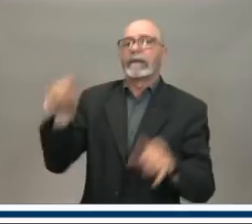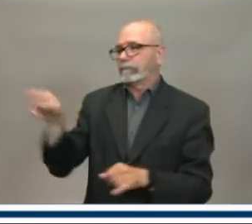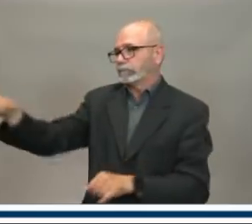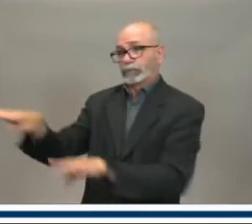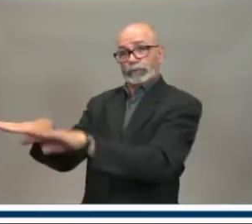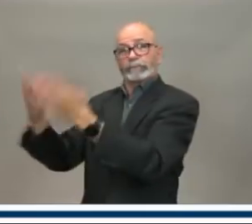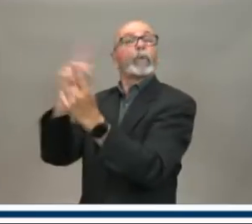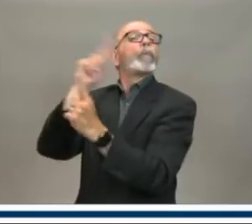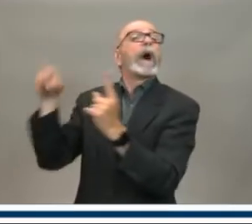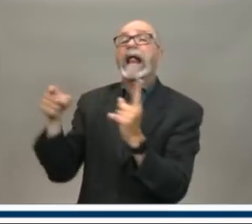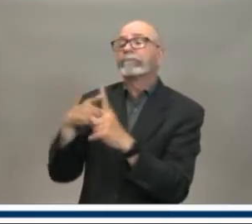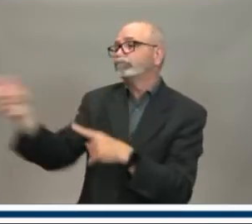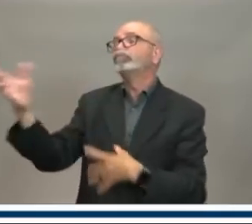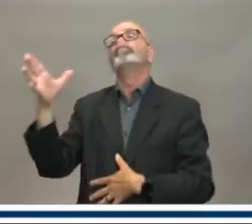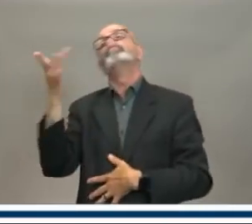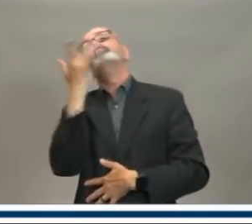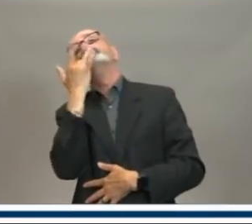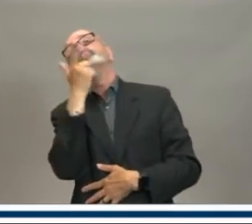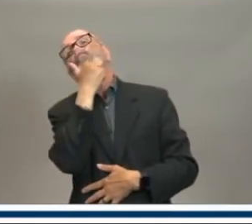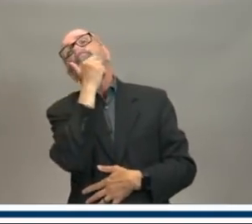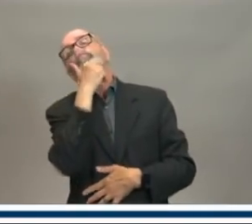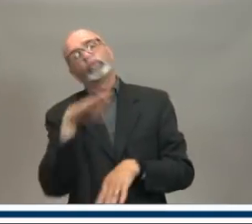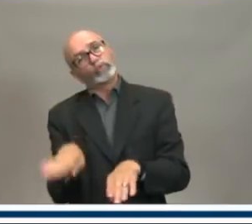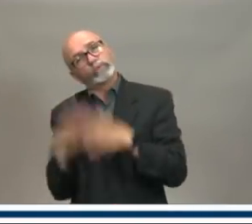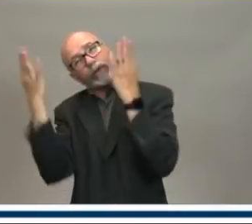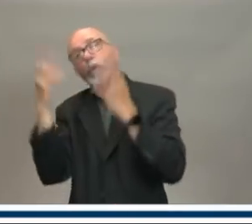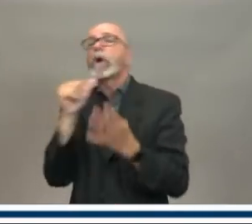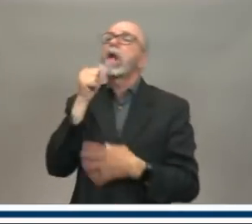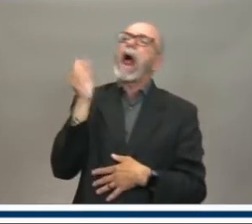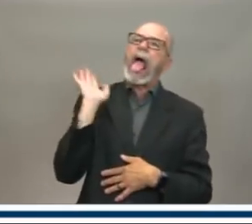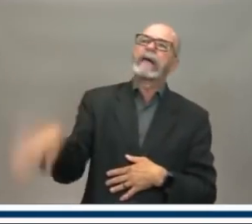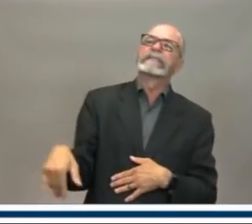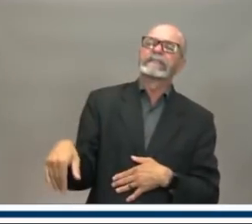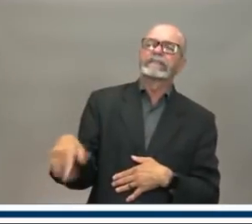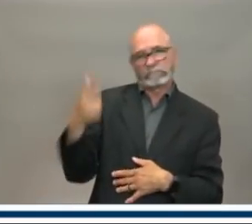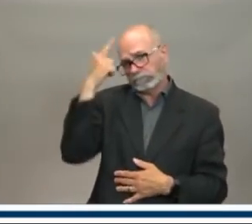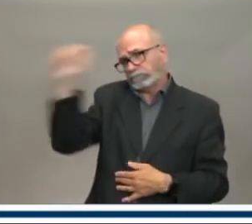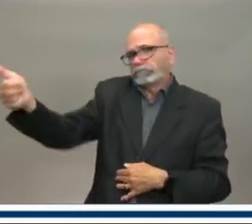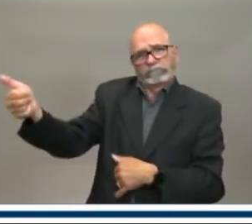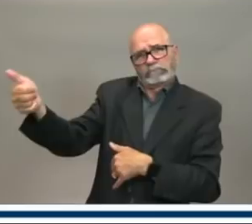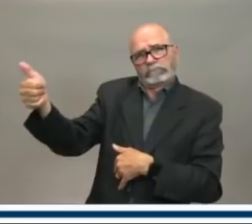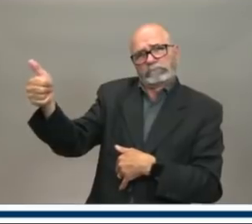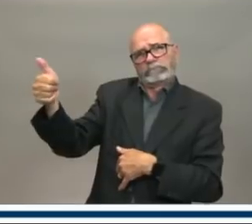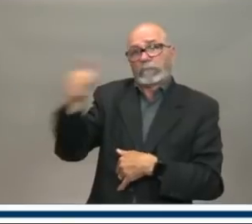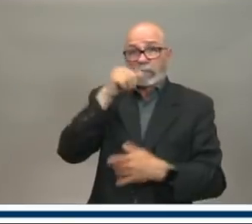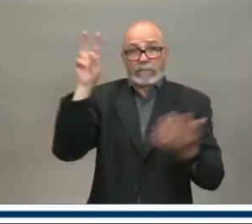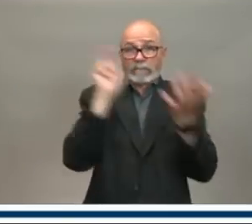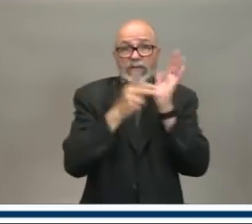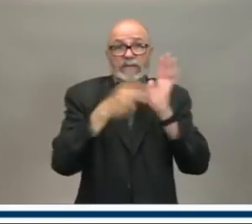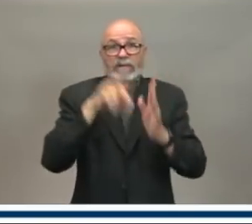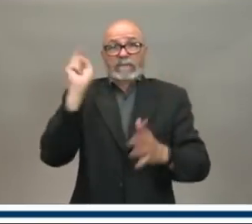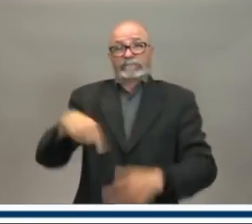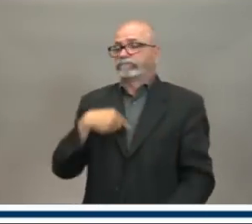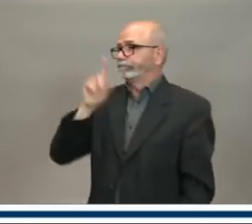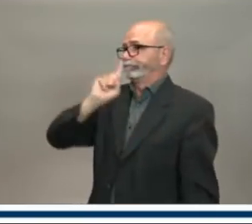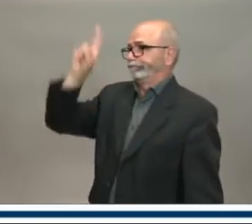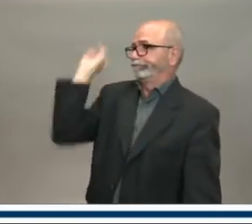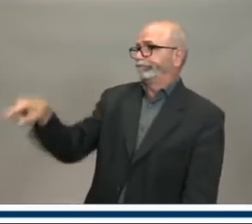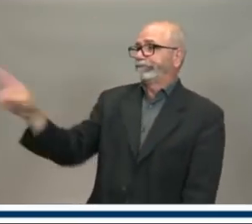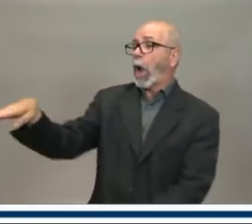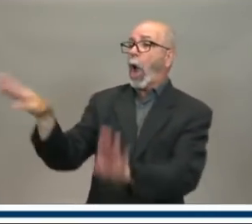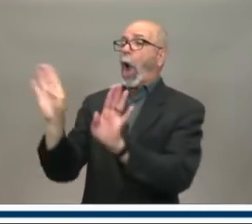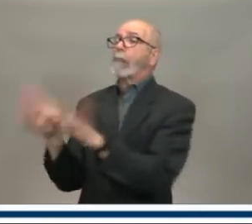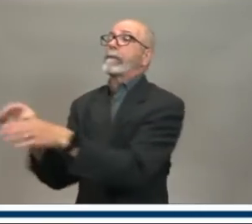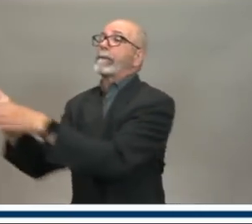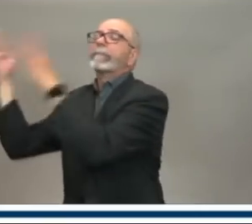in the new normal, if they can follow the protocols. But it won't be opening up one aspect of our economy and then weeks later opening